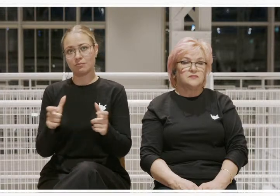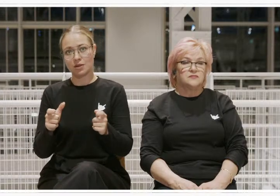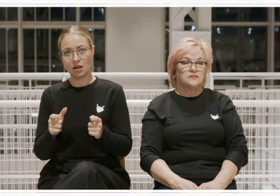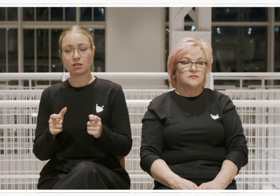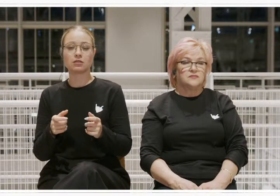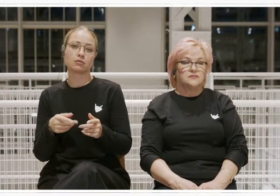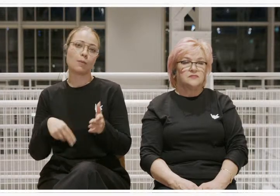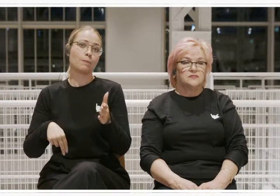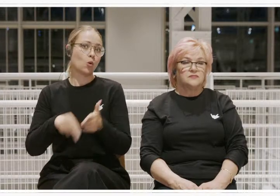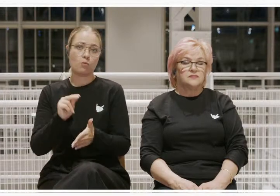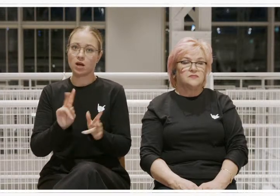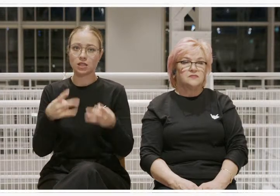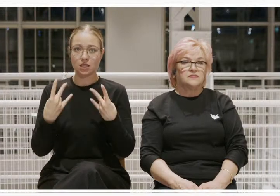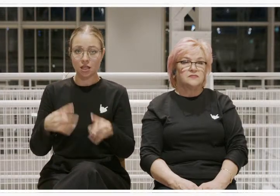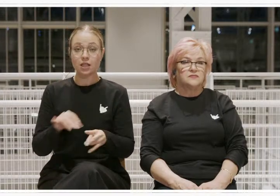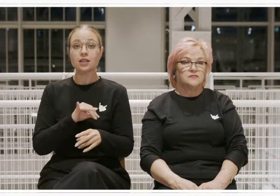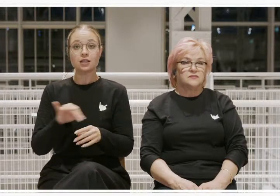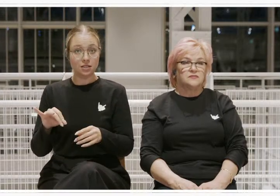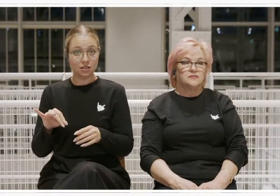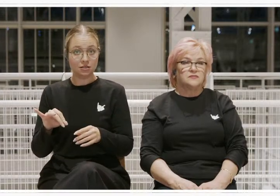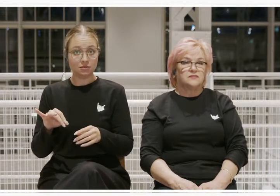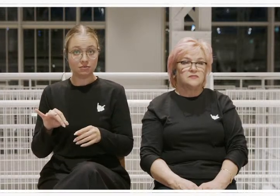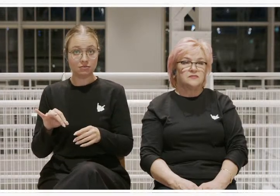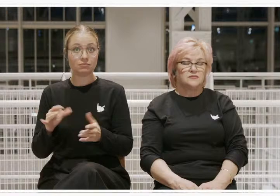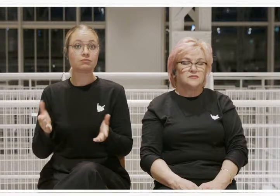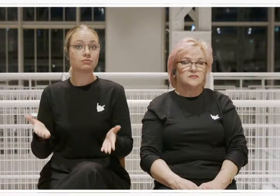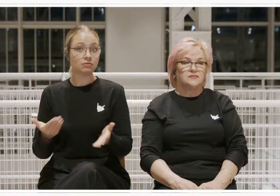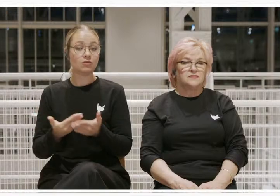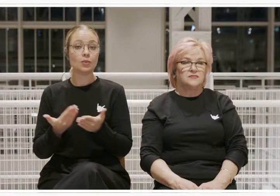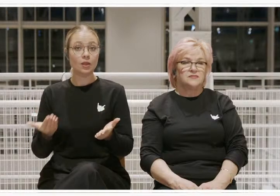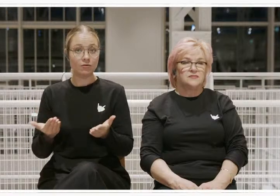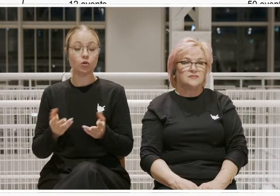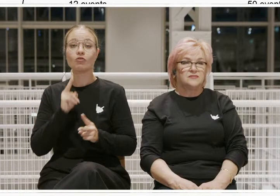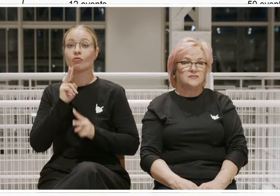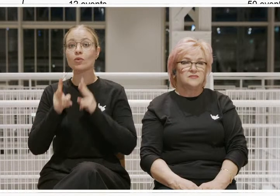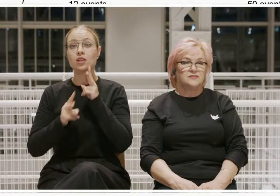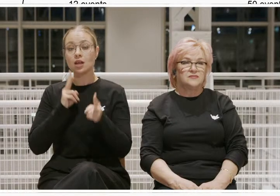consistently around 500,000 visitors.